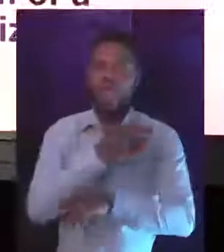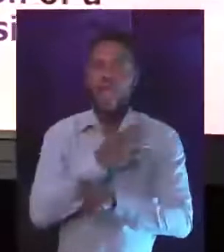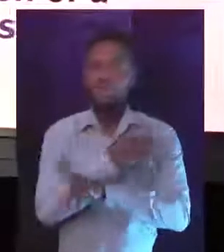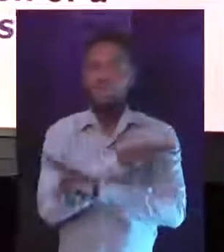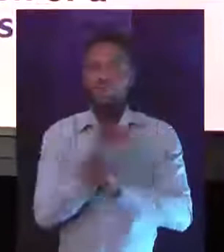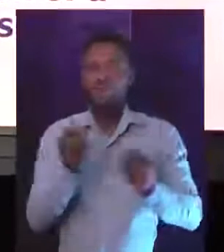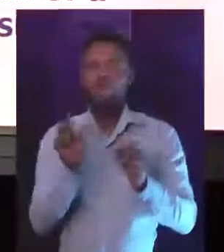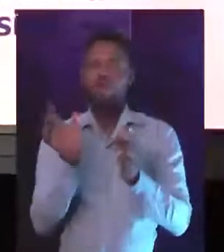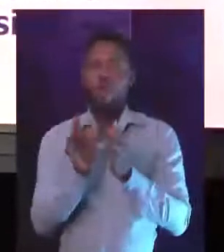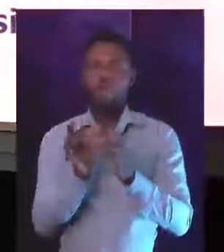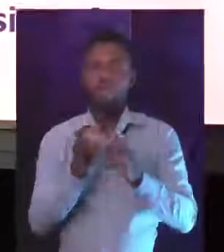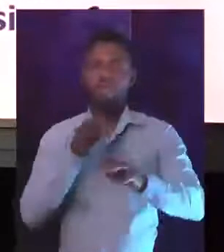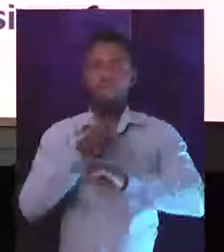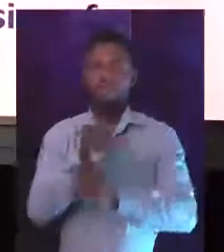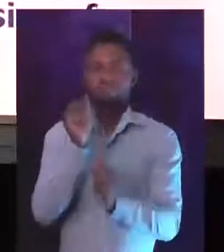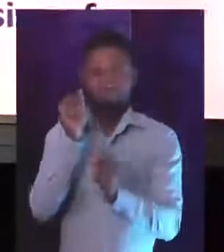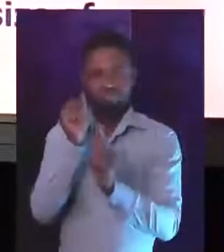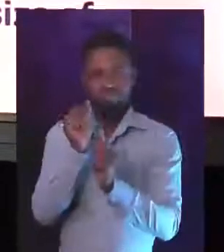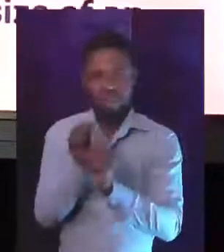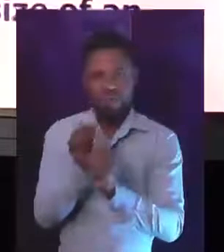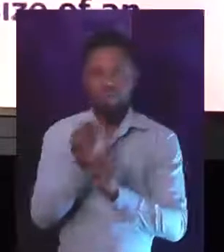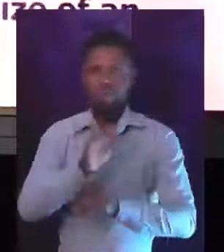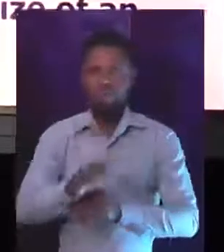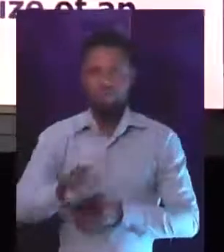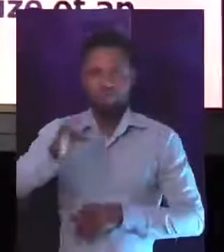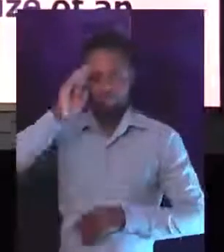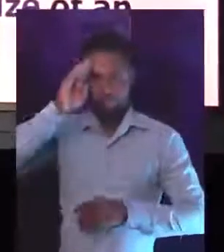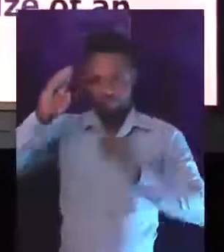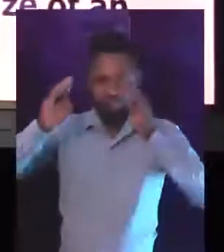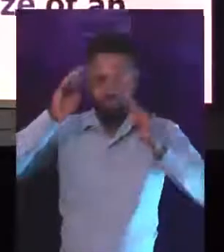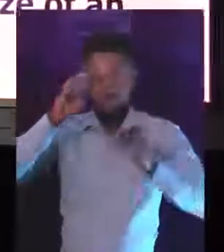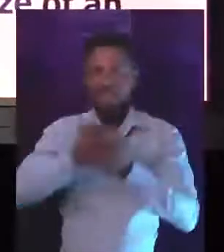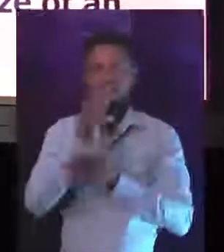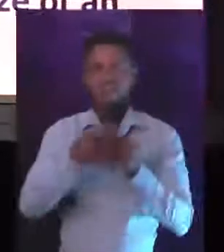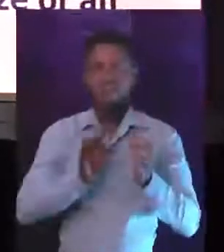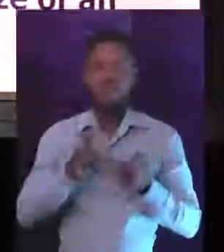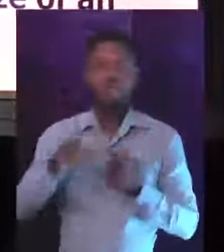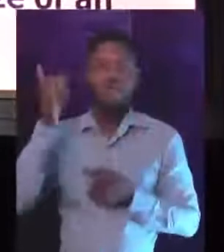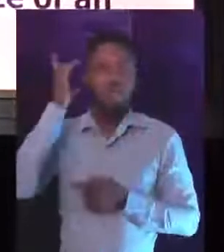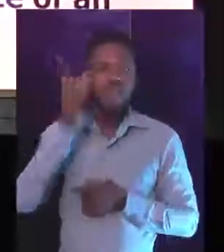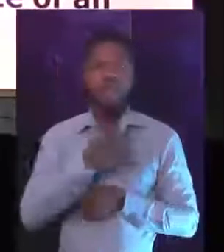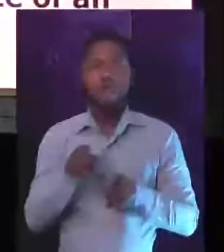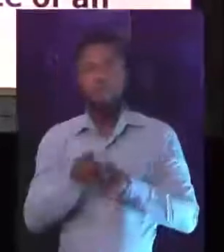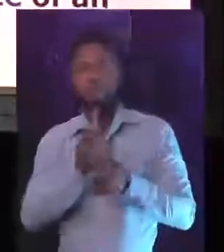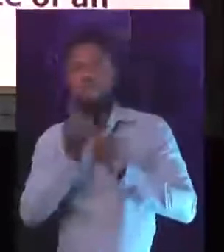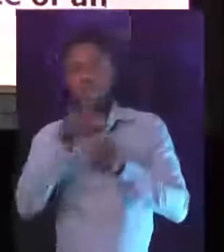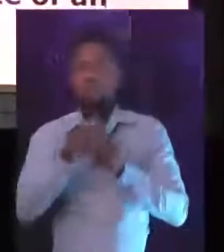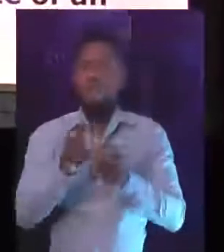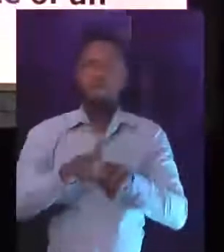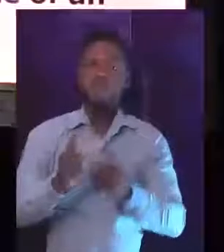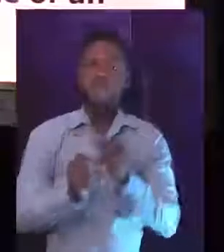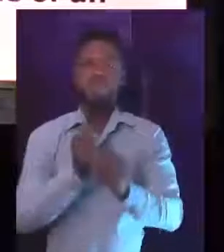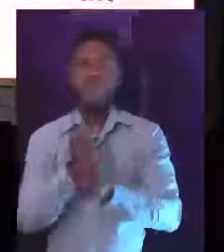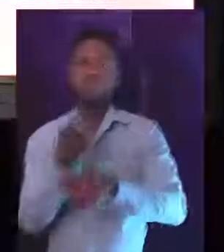force and non-contact force. Exactly, pupils. Yes, Uncle Popo is what I want to hear. So we also talked about